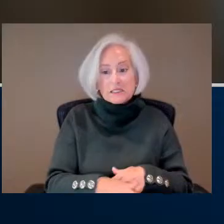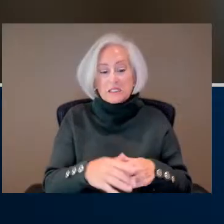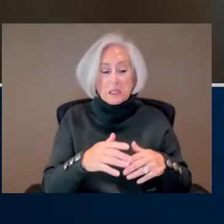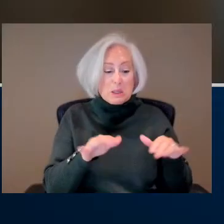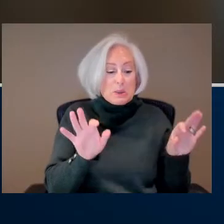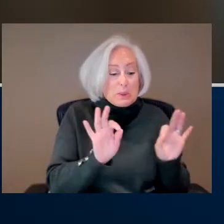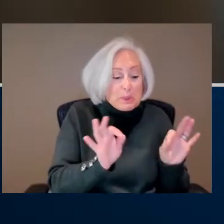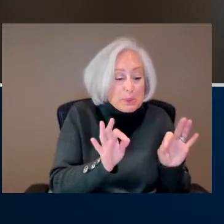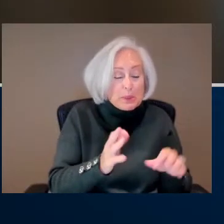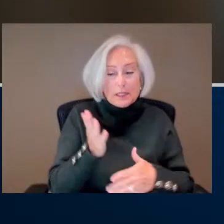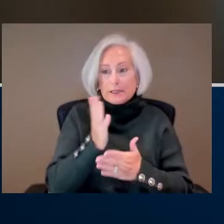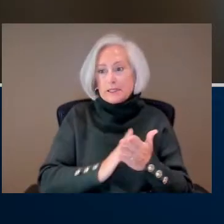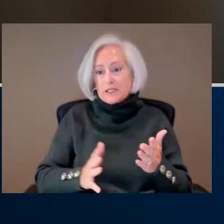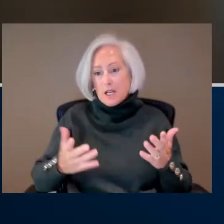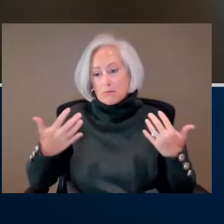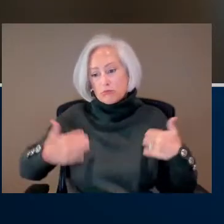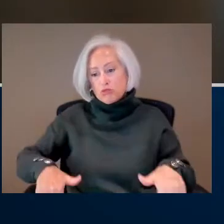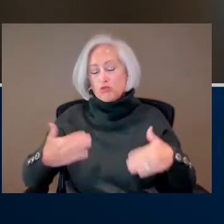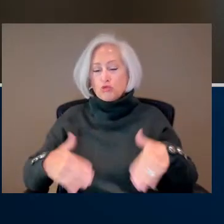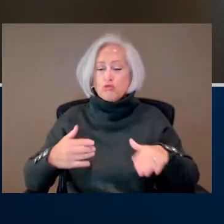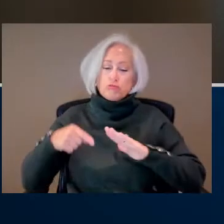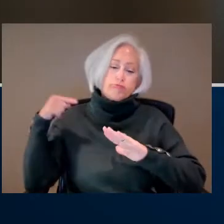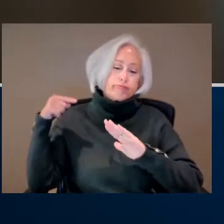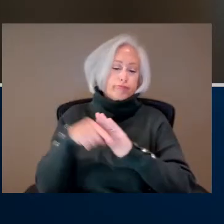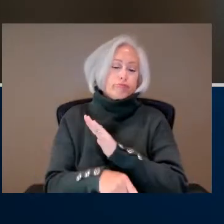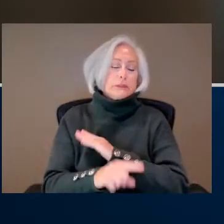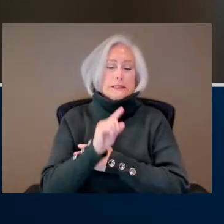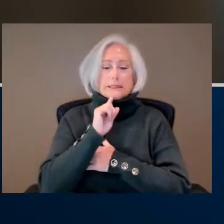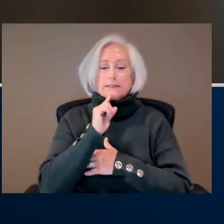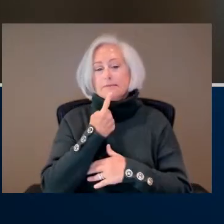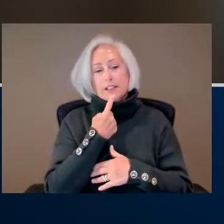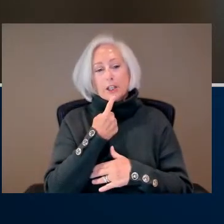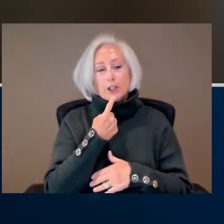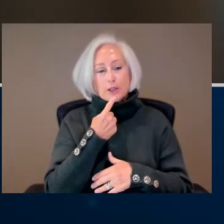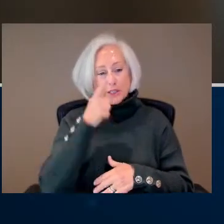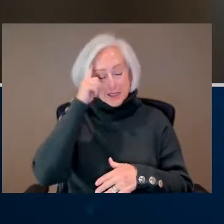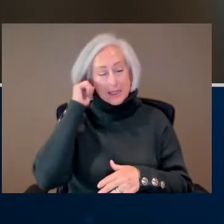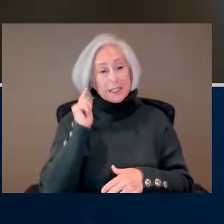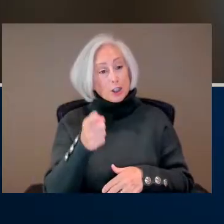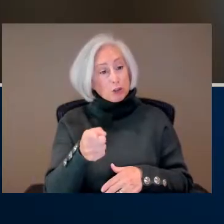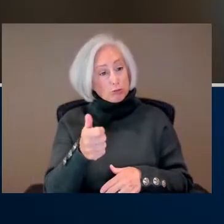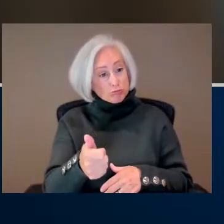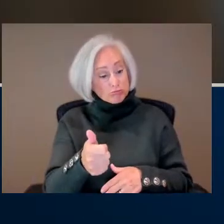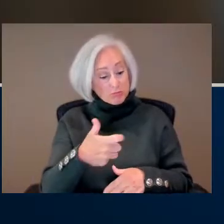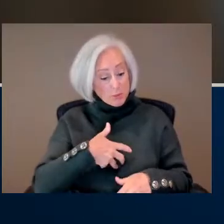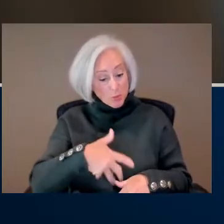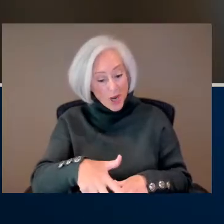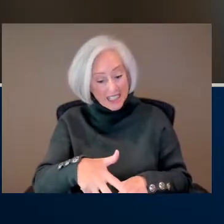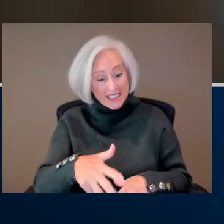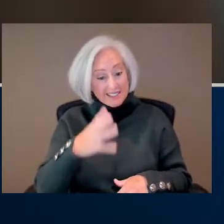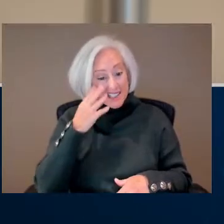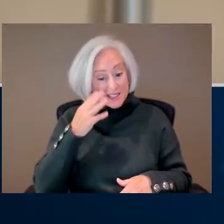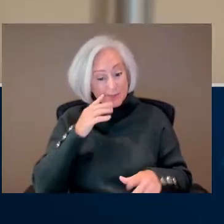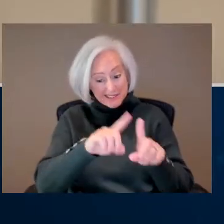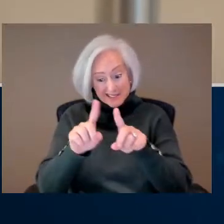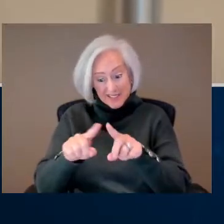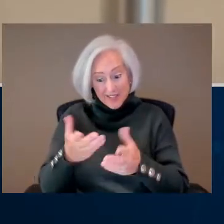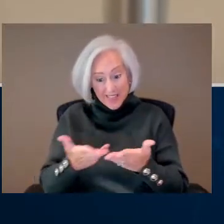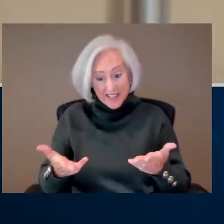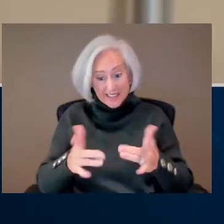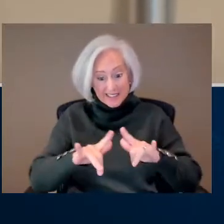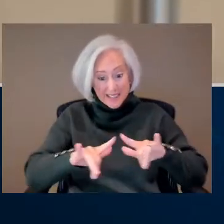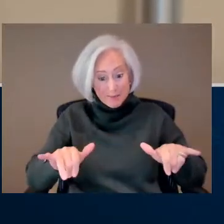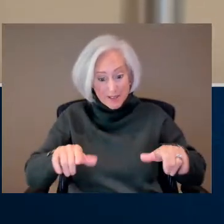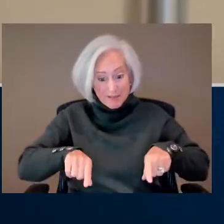already dealing with a myriad of other symptoms before even starting chemotherapy. One of the struggles that we can face is